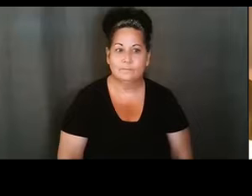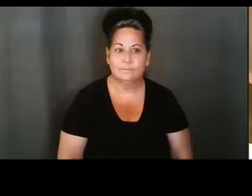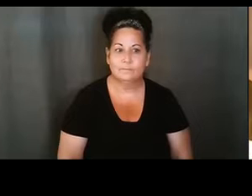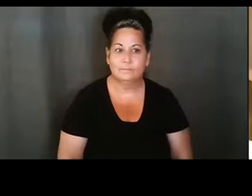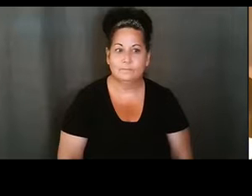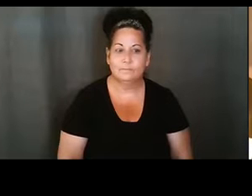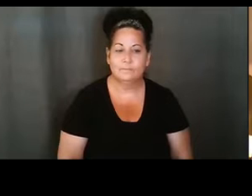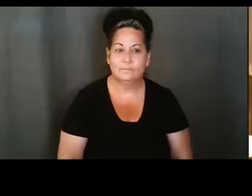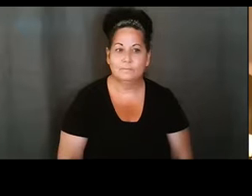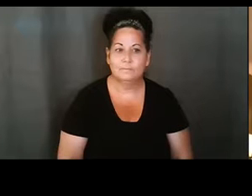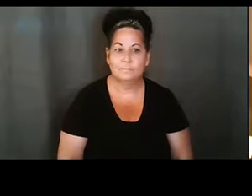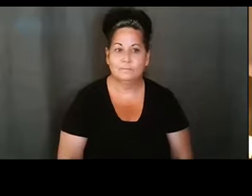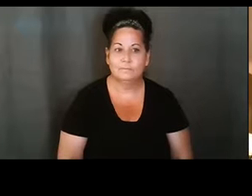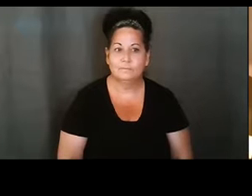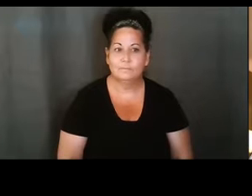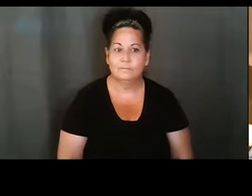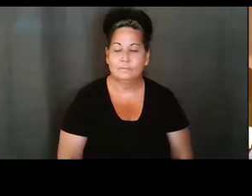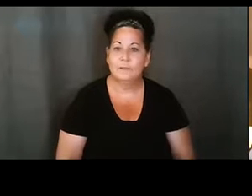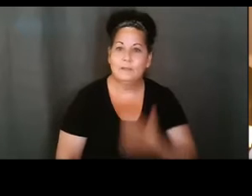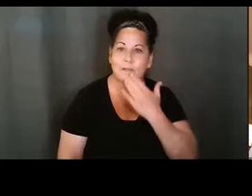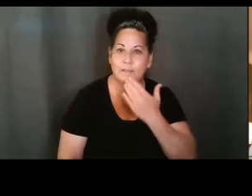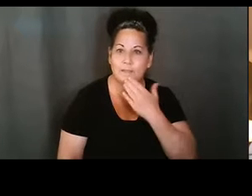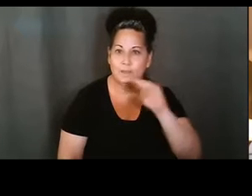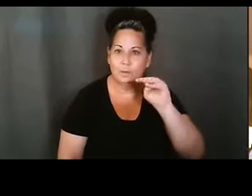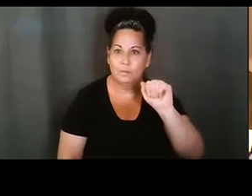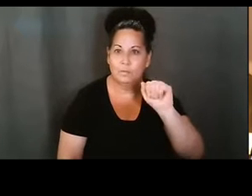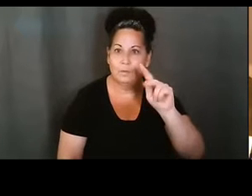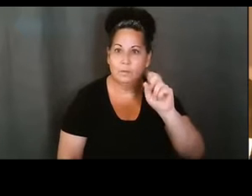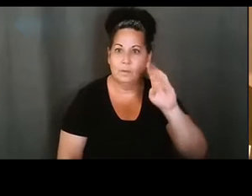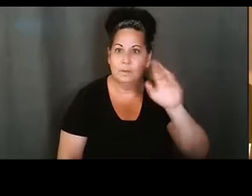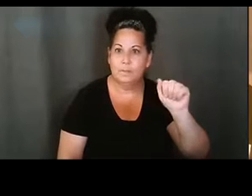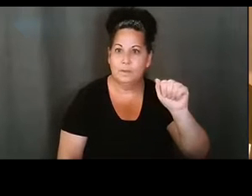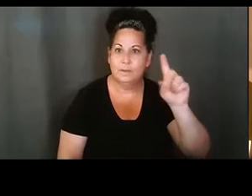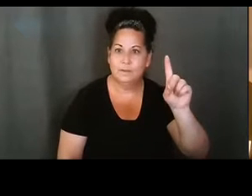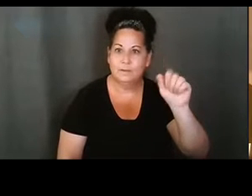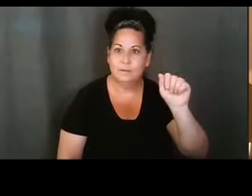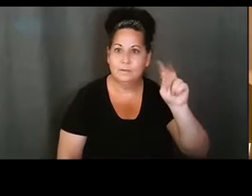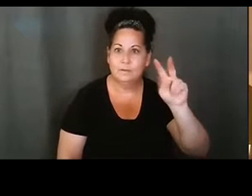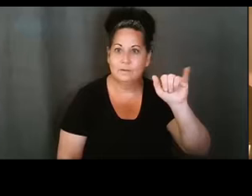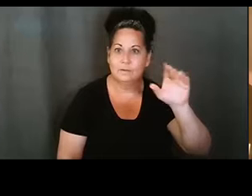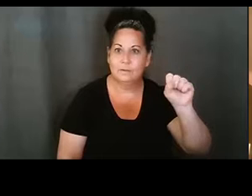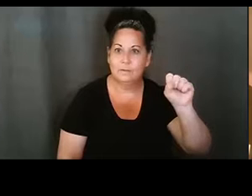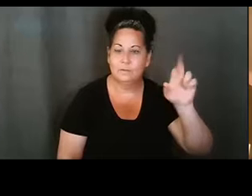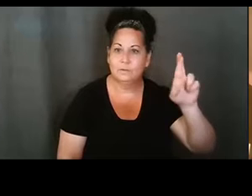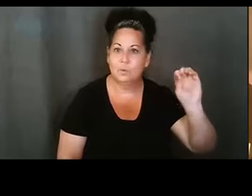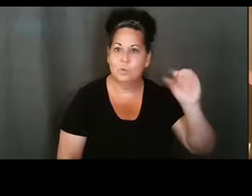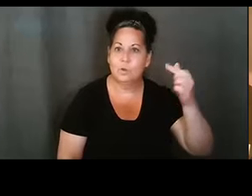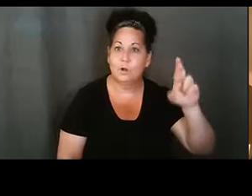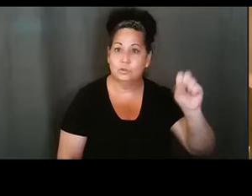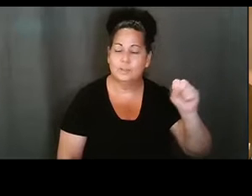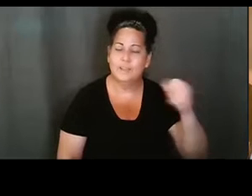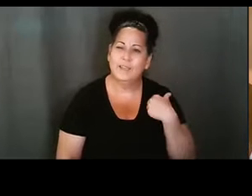Thank you so much, Ms. Makiba Davis-Rogers. There was a quick comment about the